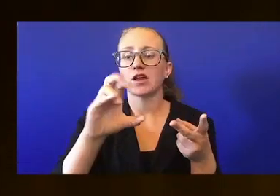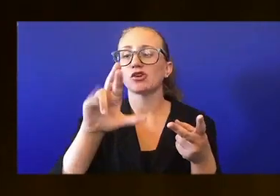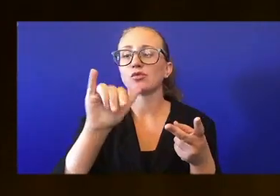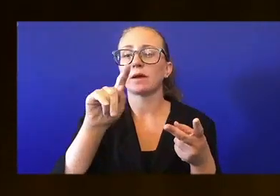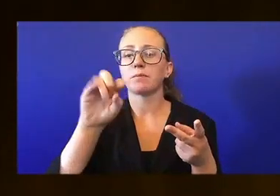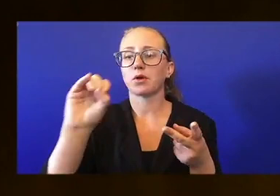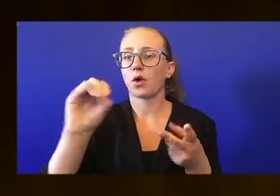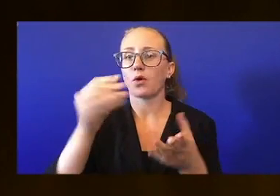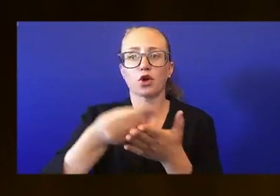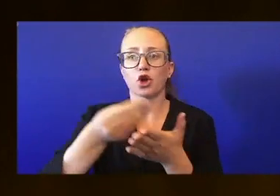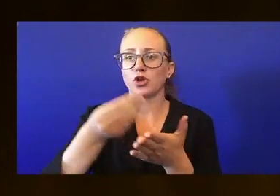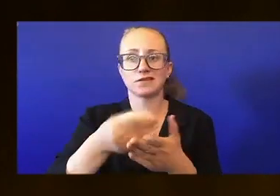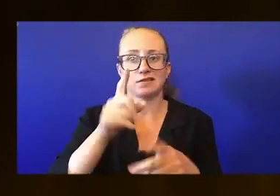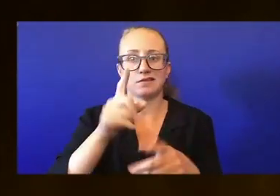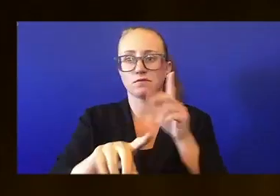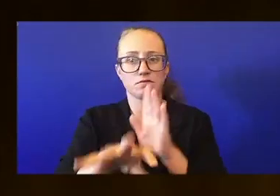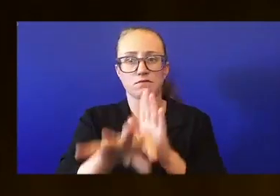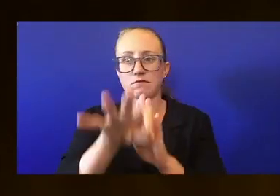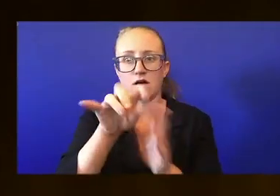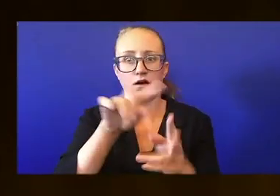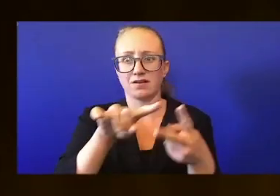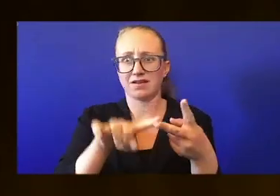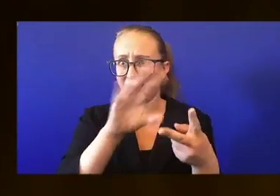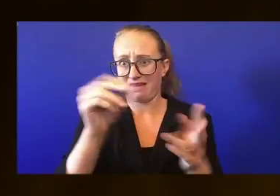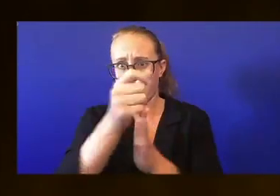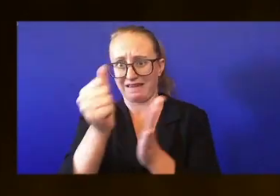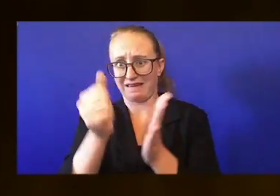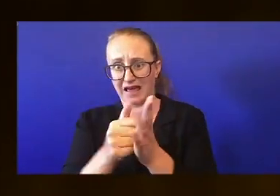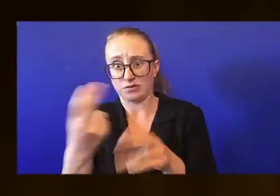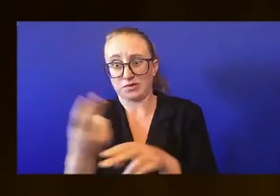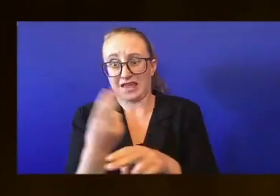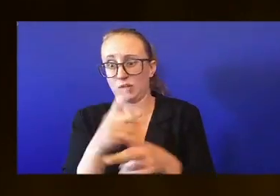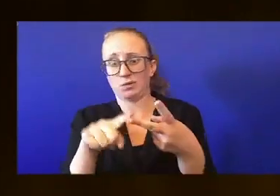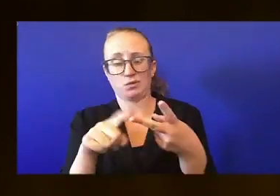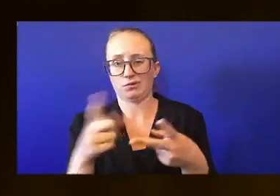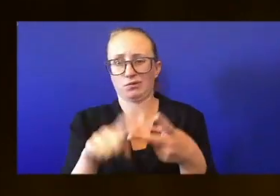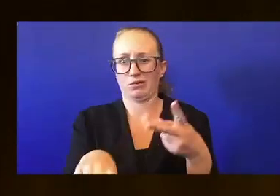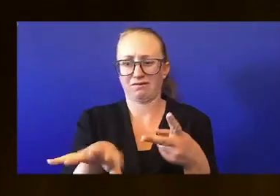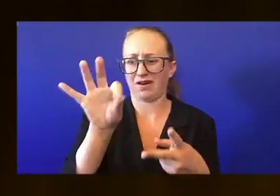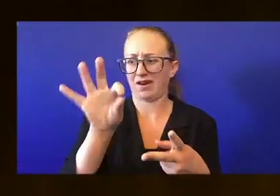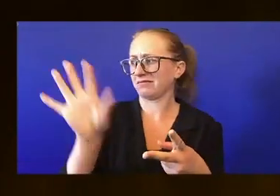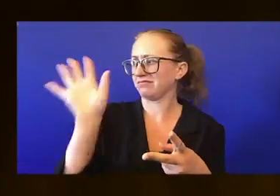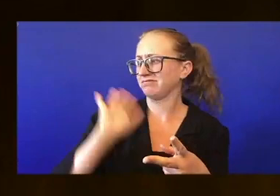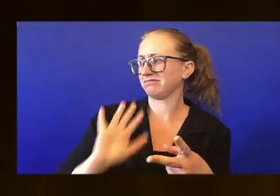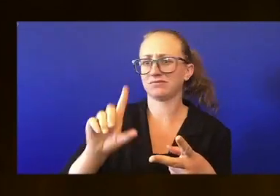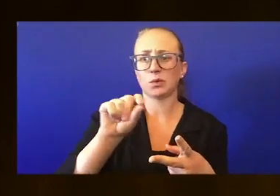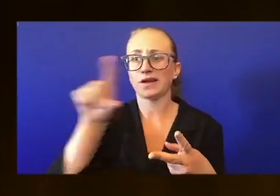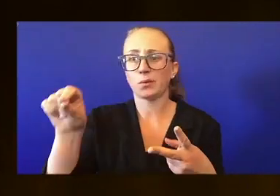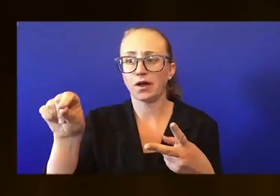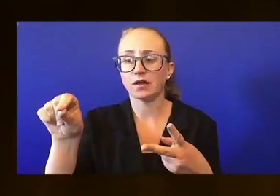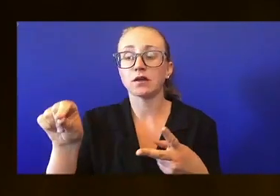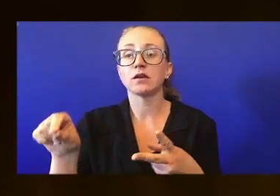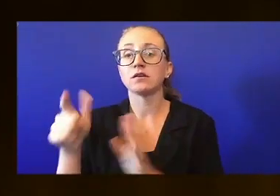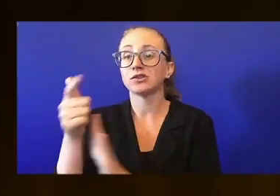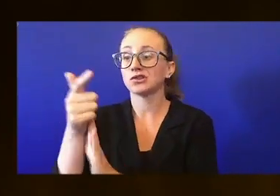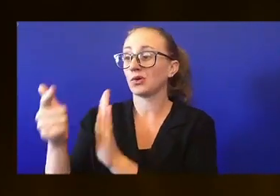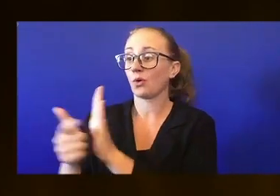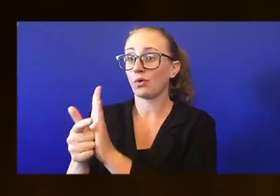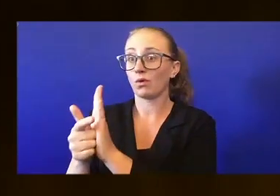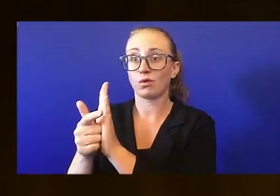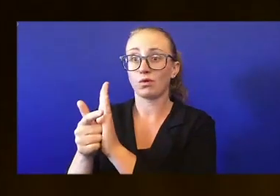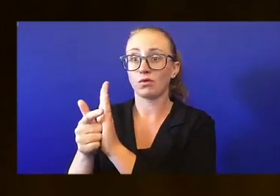could find the accounts that cryptocurrency went on. This was 2020. So law enforcement had